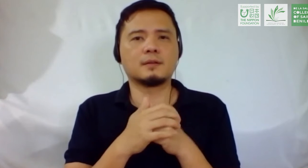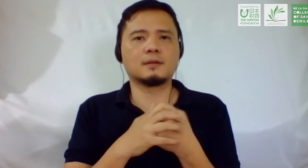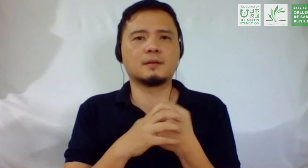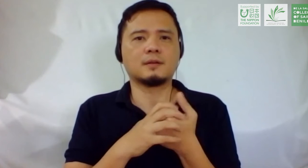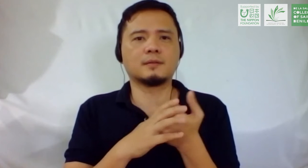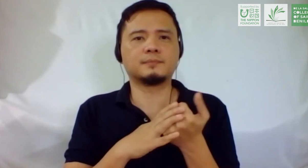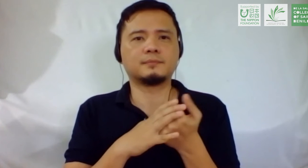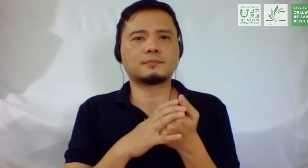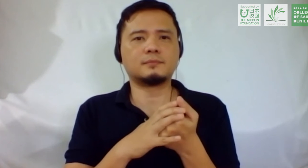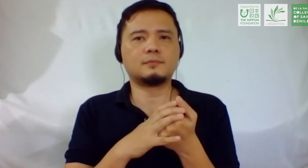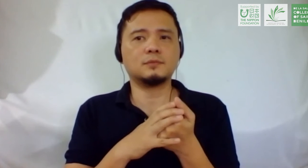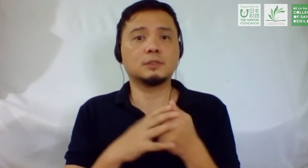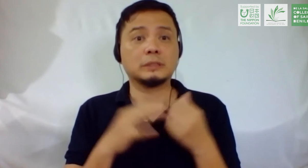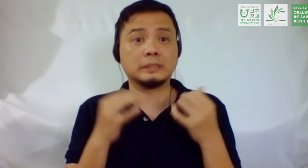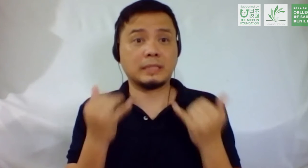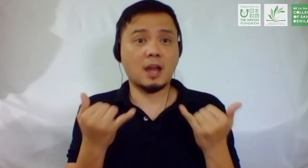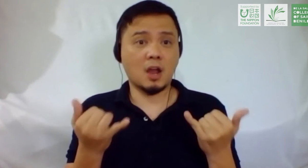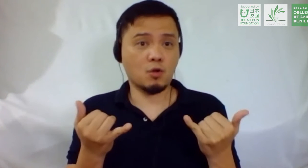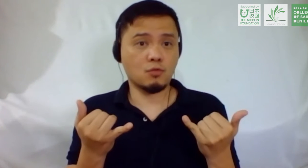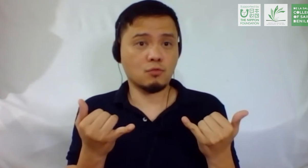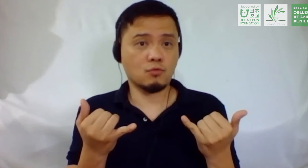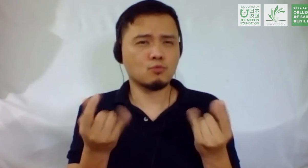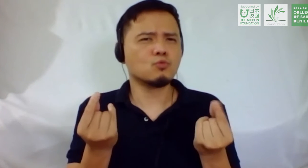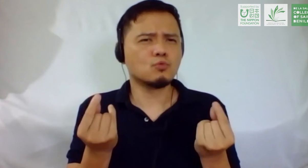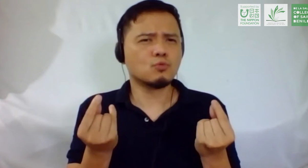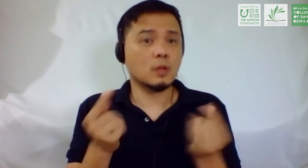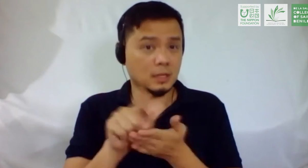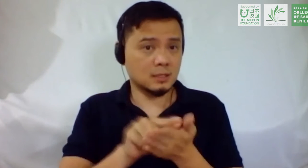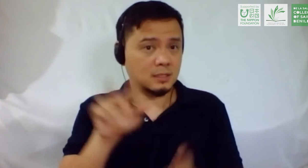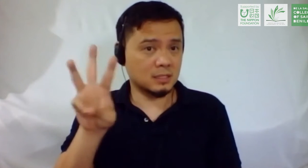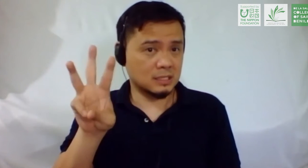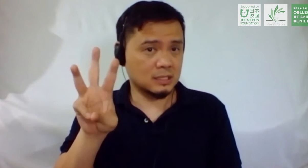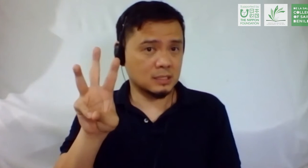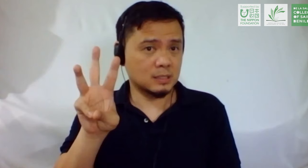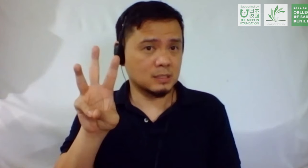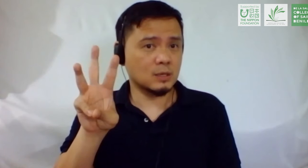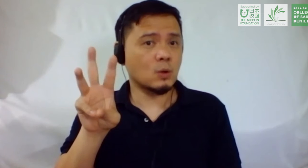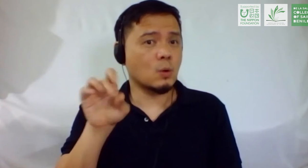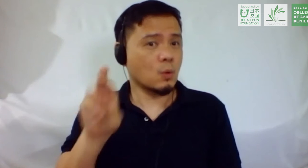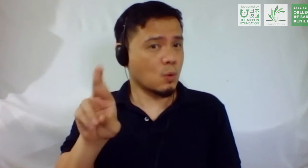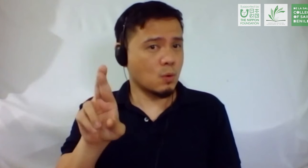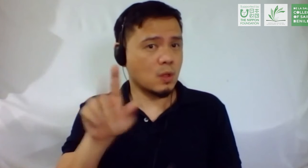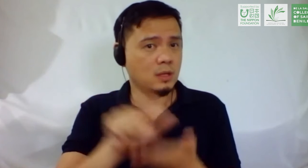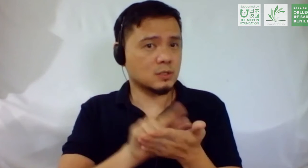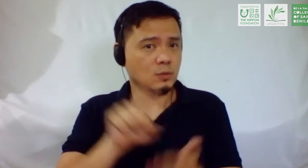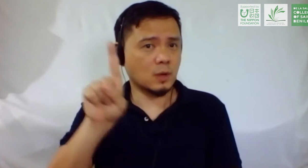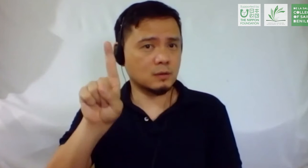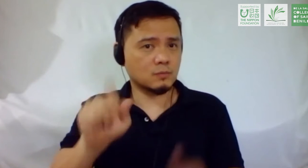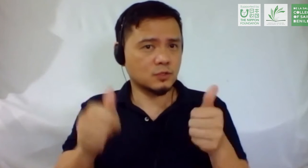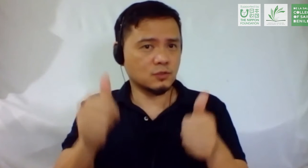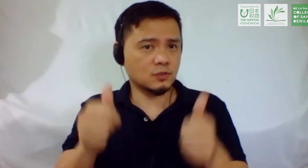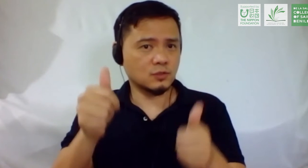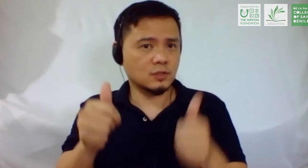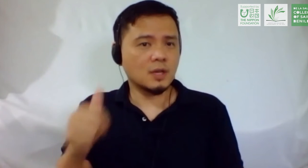are we gonna continue with lesson 6, or are we gonna move to lesson 1? I